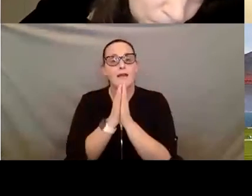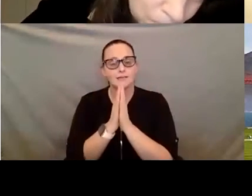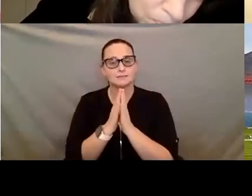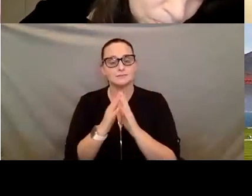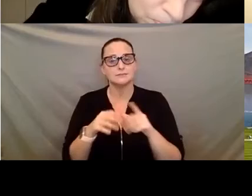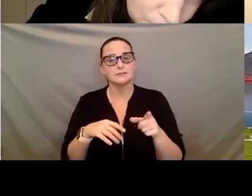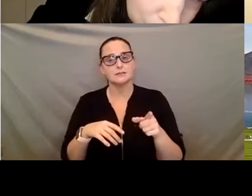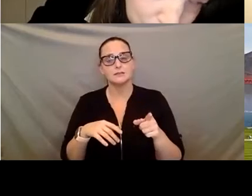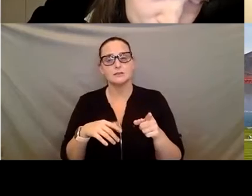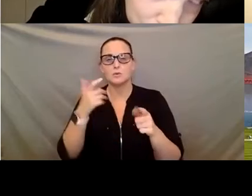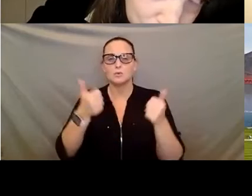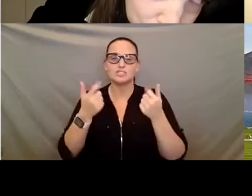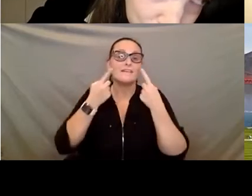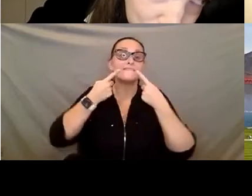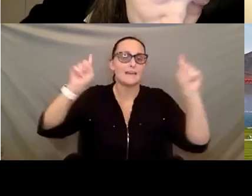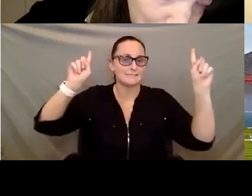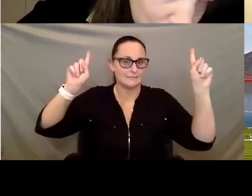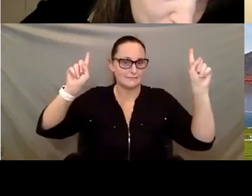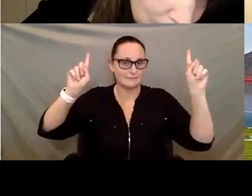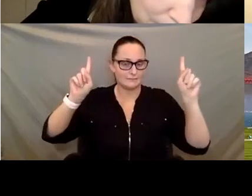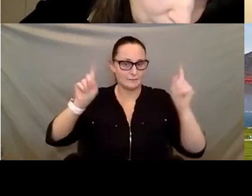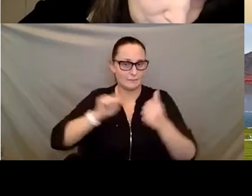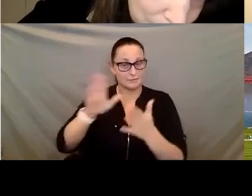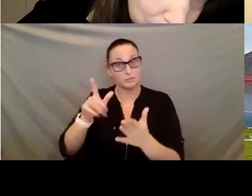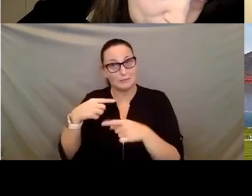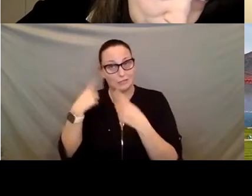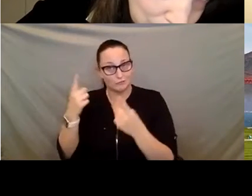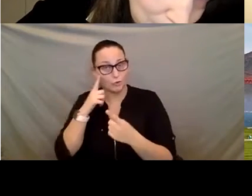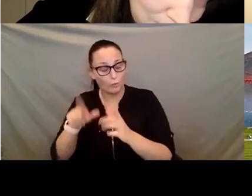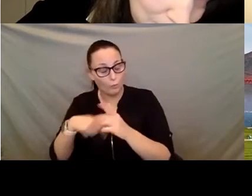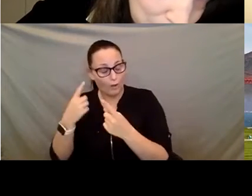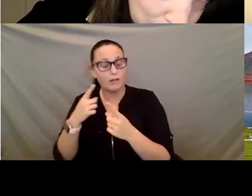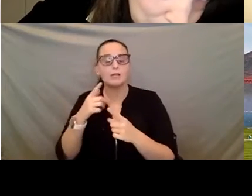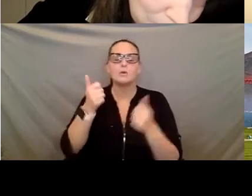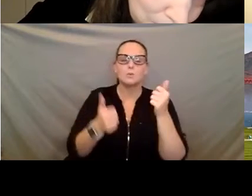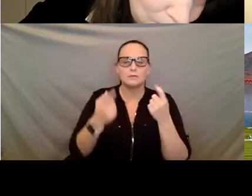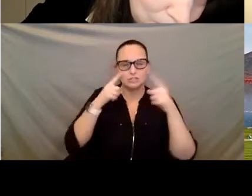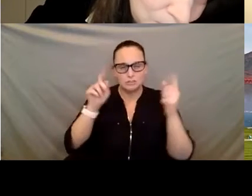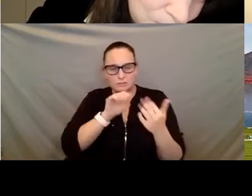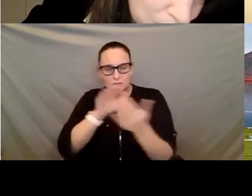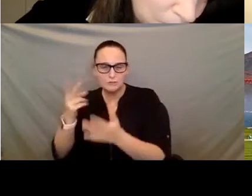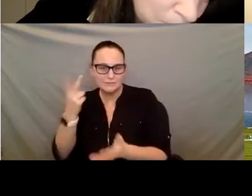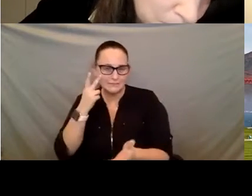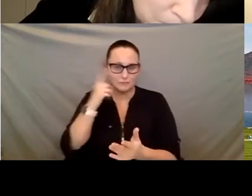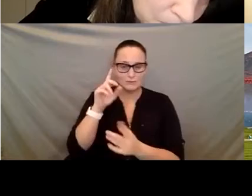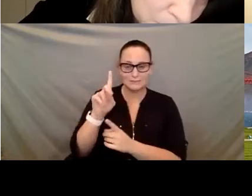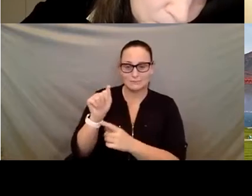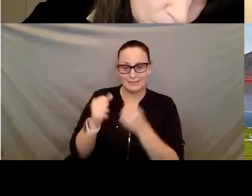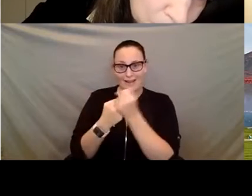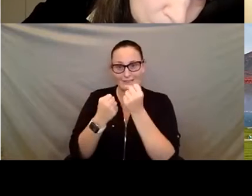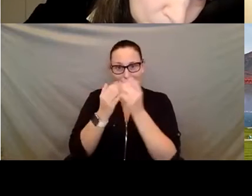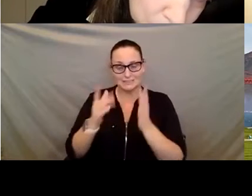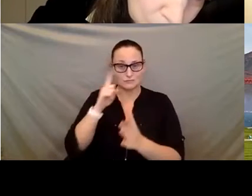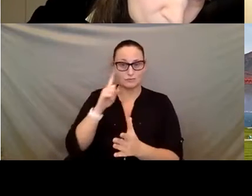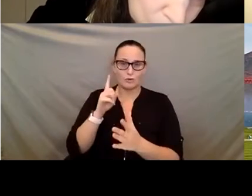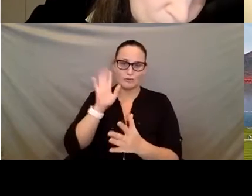what effective methods, you've been in this for a while, what effective methods have you seen from disability advocates to get